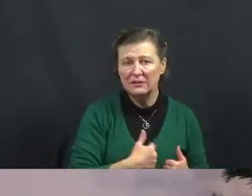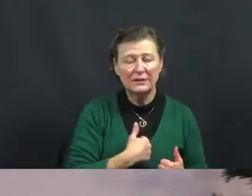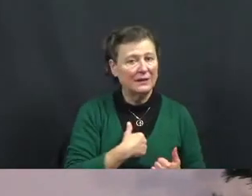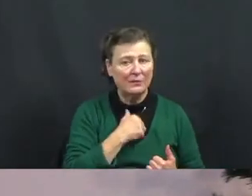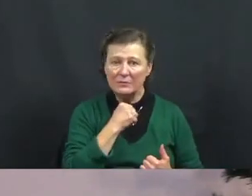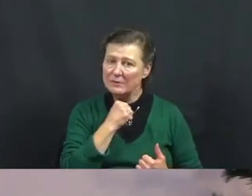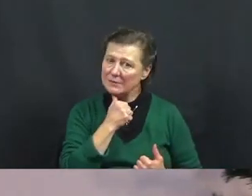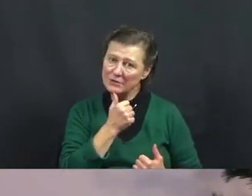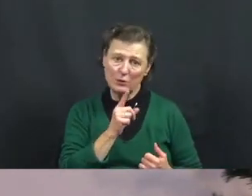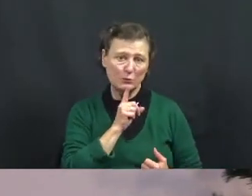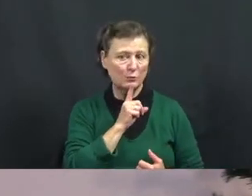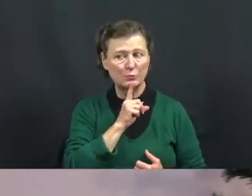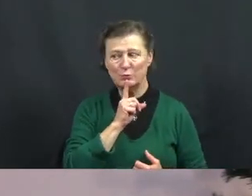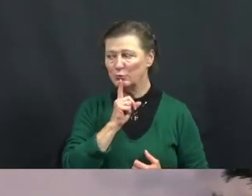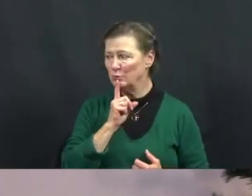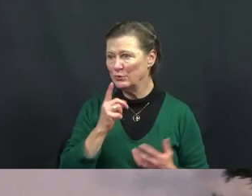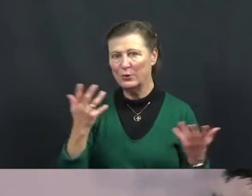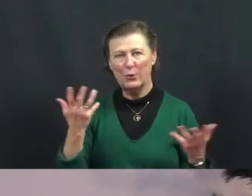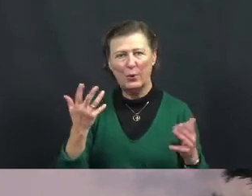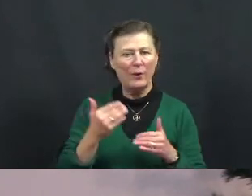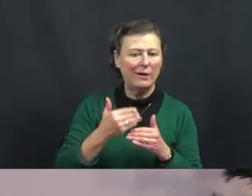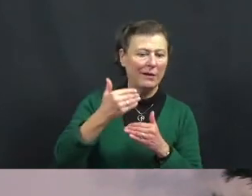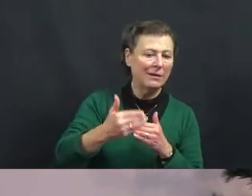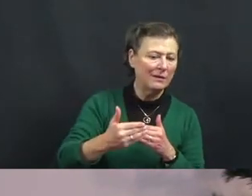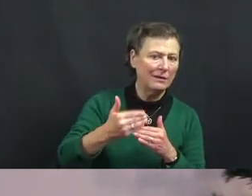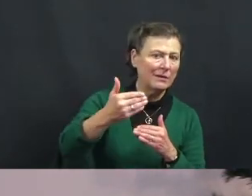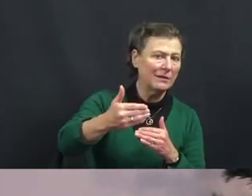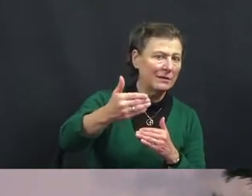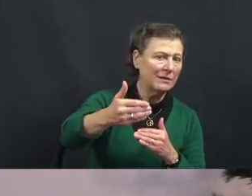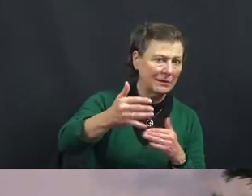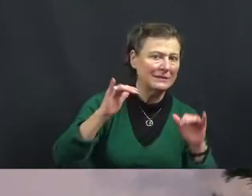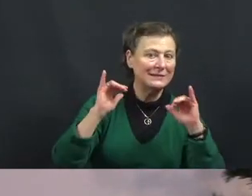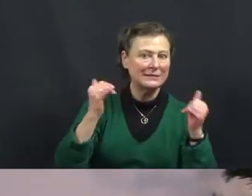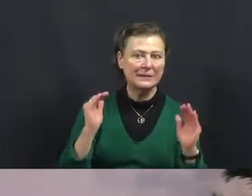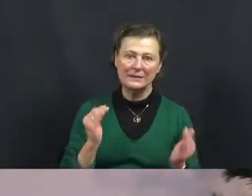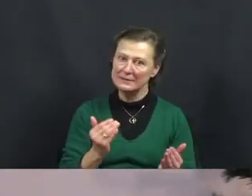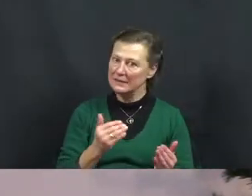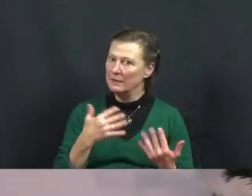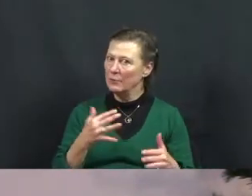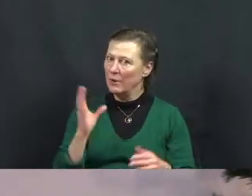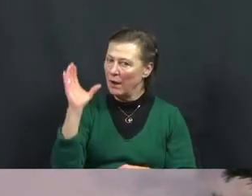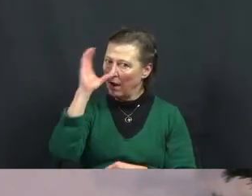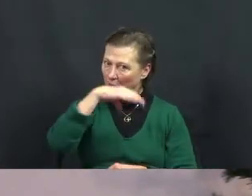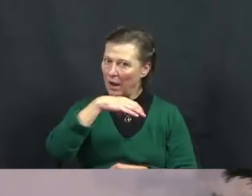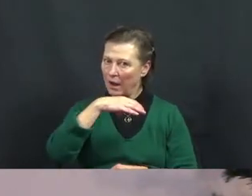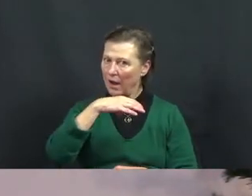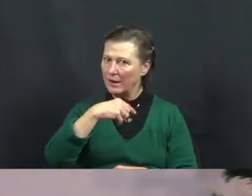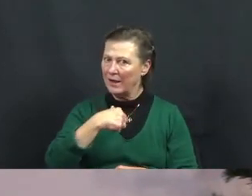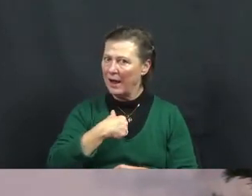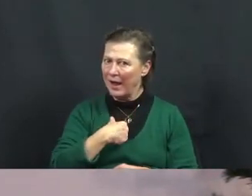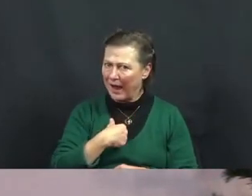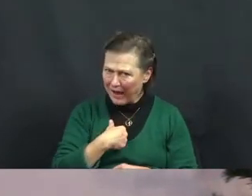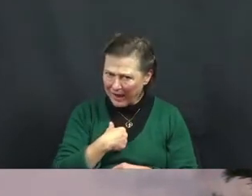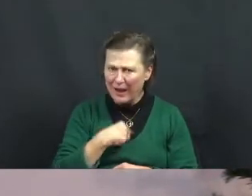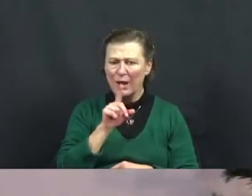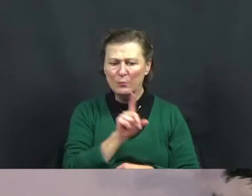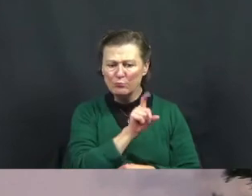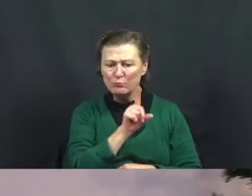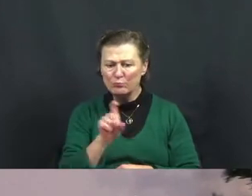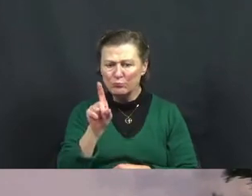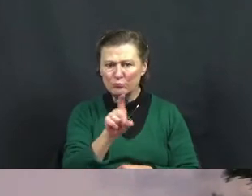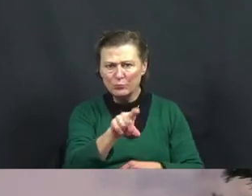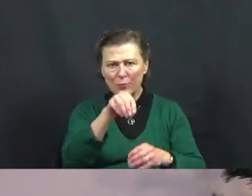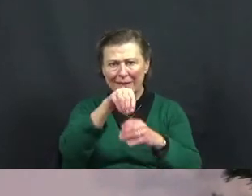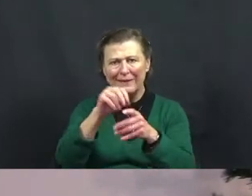at all sure what lay ahead. So it still seems to me quite odd that I would have wandered into